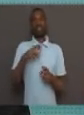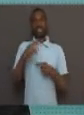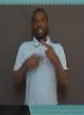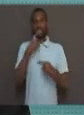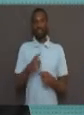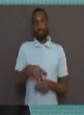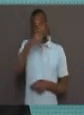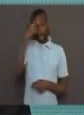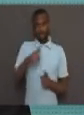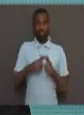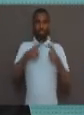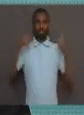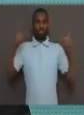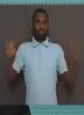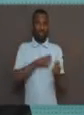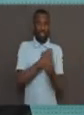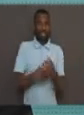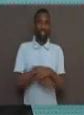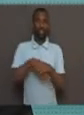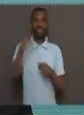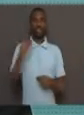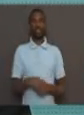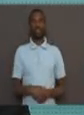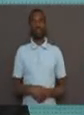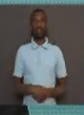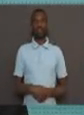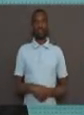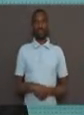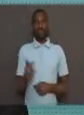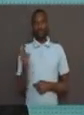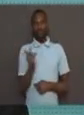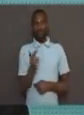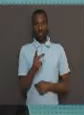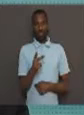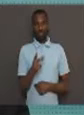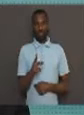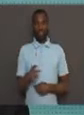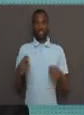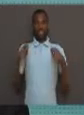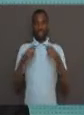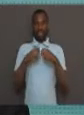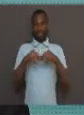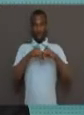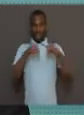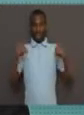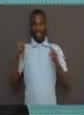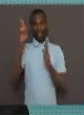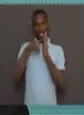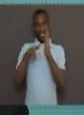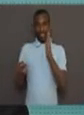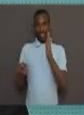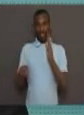of energy, both as electromagnetic radiation and